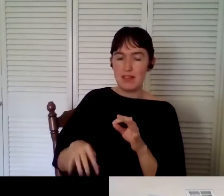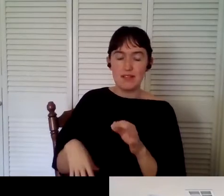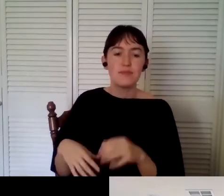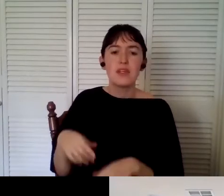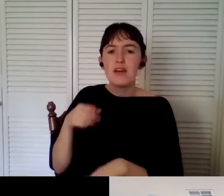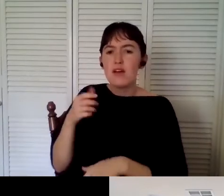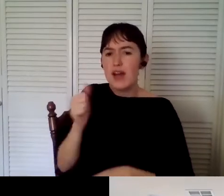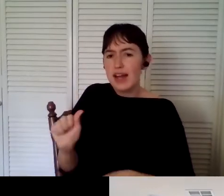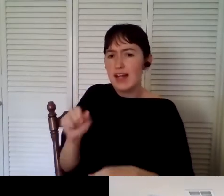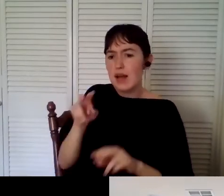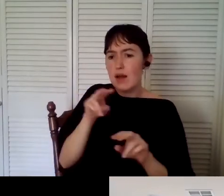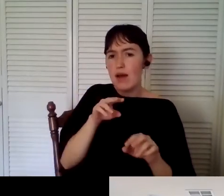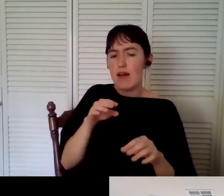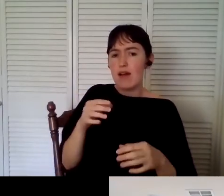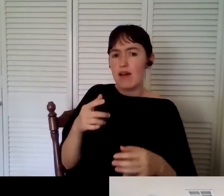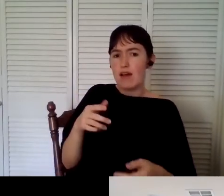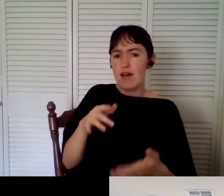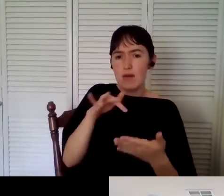development of arrowheads, the anterior